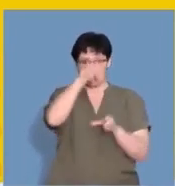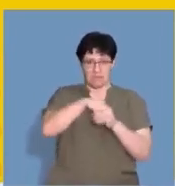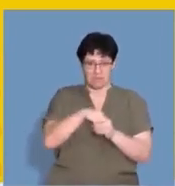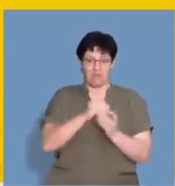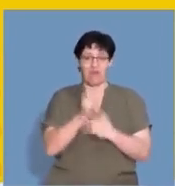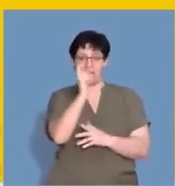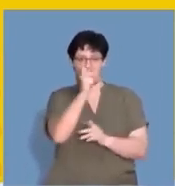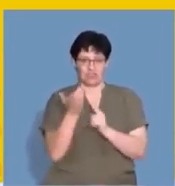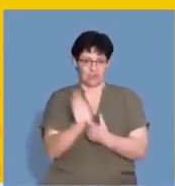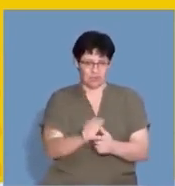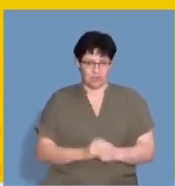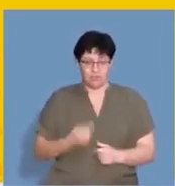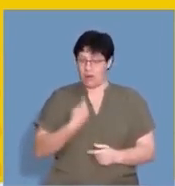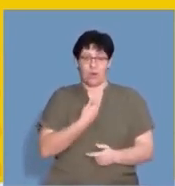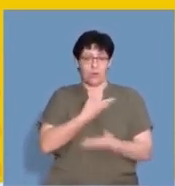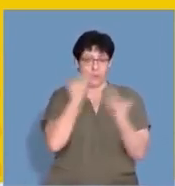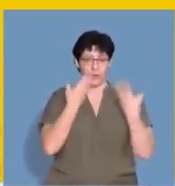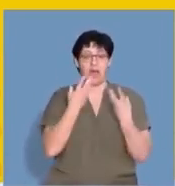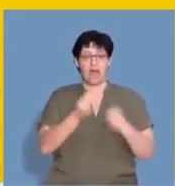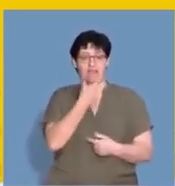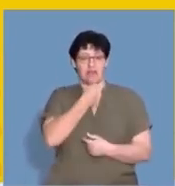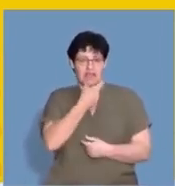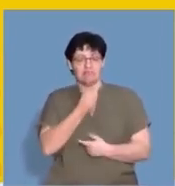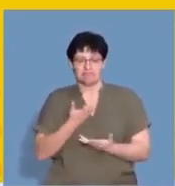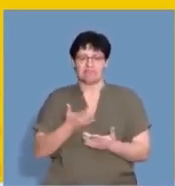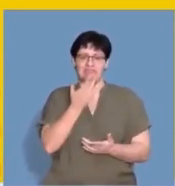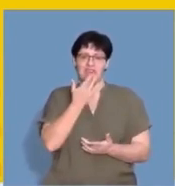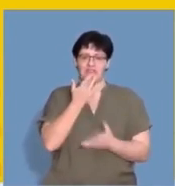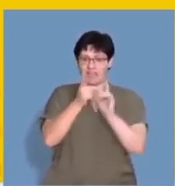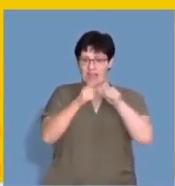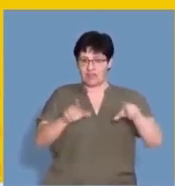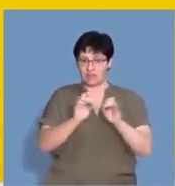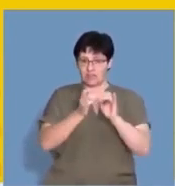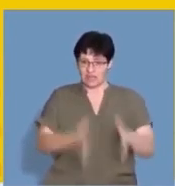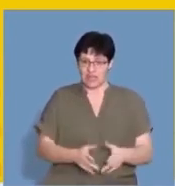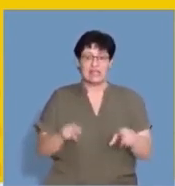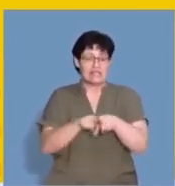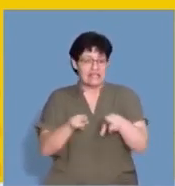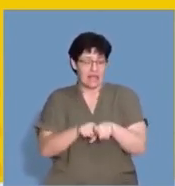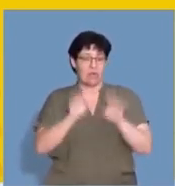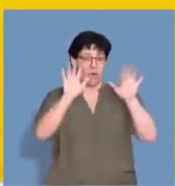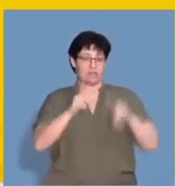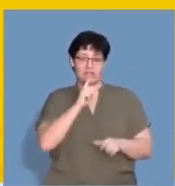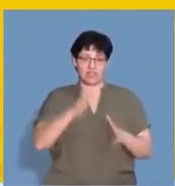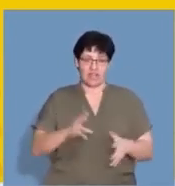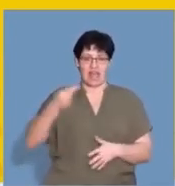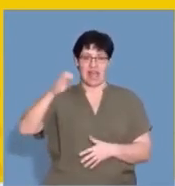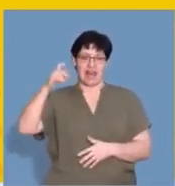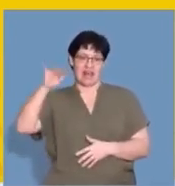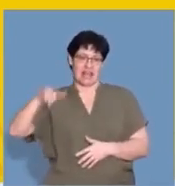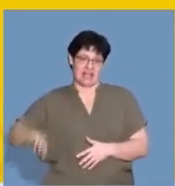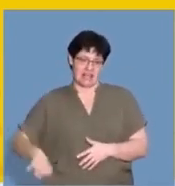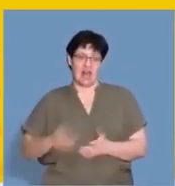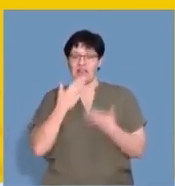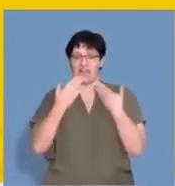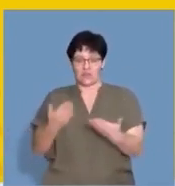later on in the show. I'm not alone. I've got Nicolene, our favorite sign language interpreter, as well as our awesome teacher, Hayley.